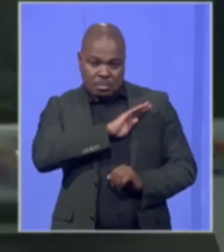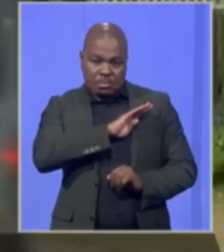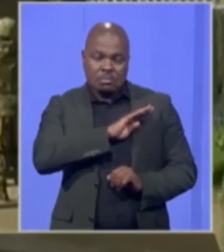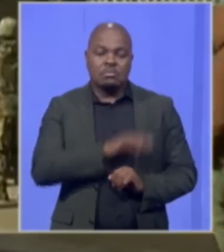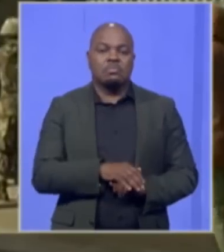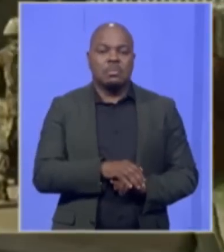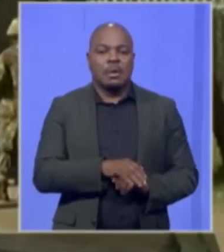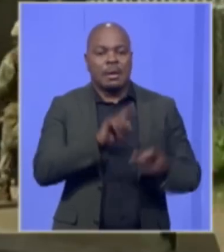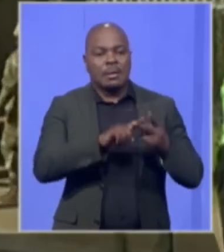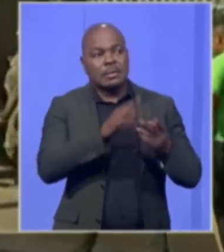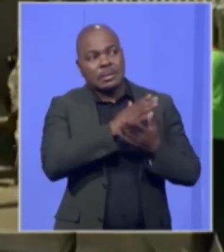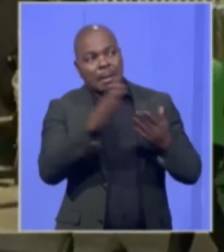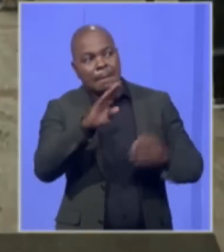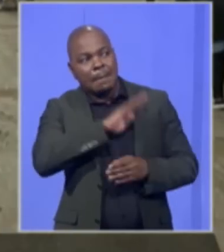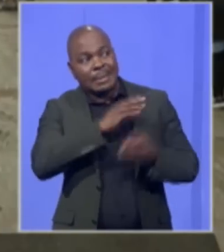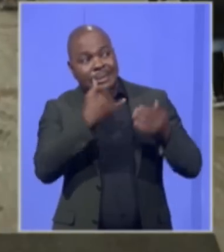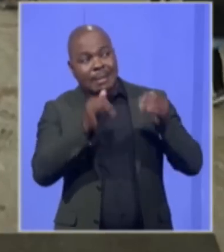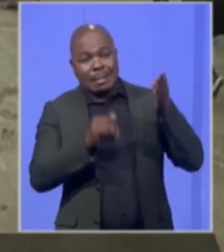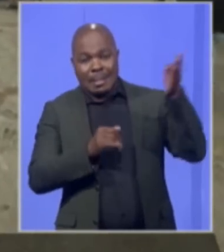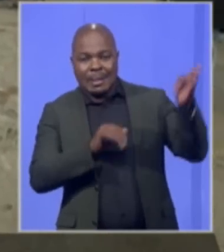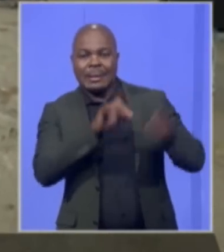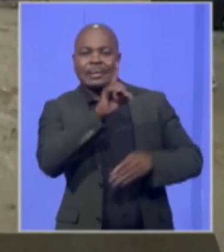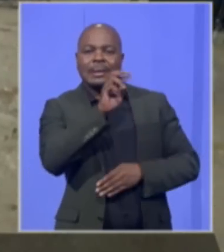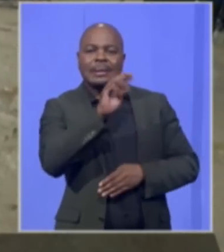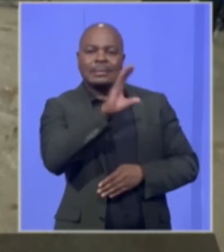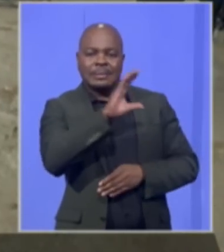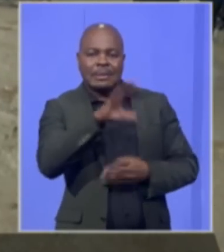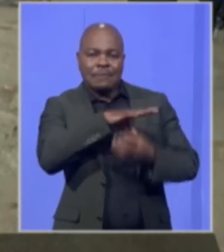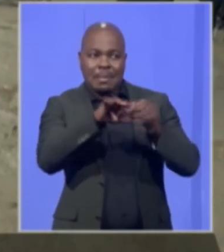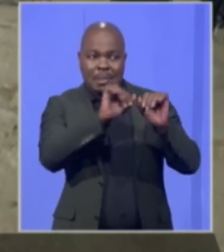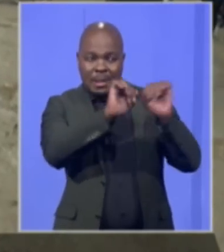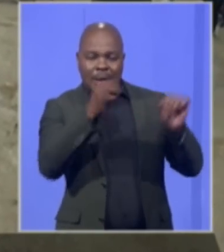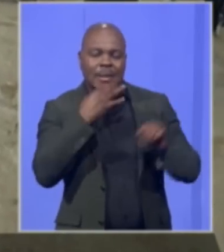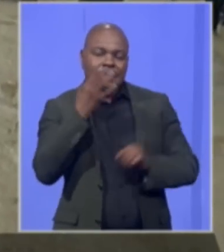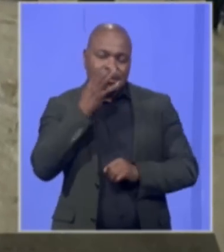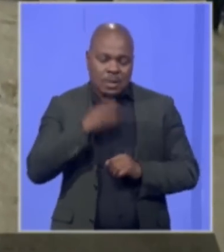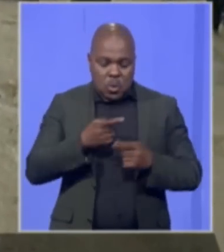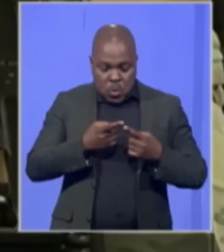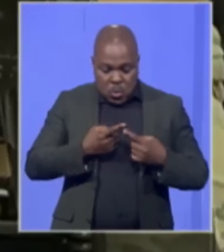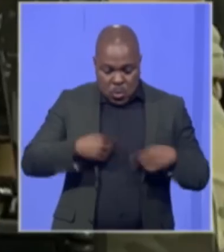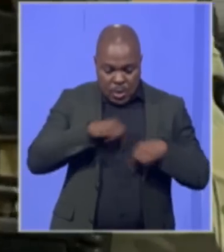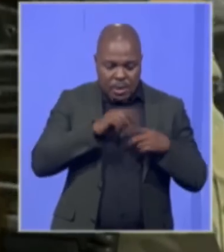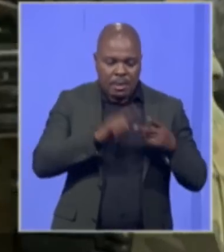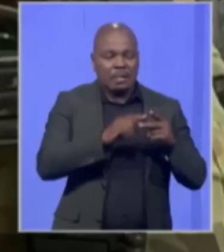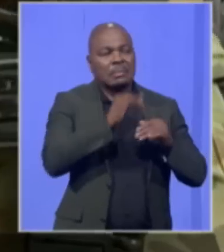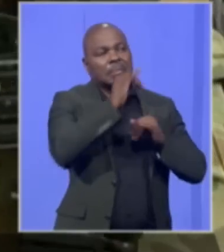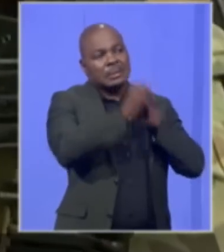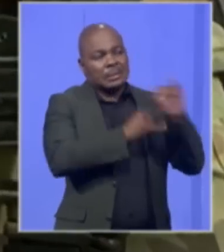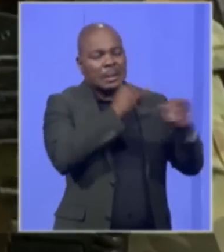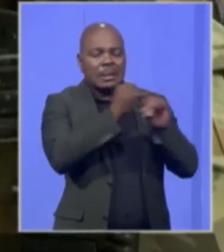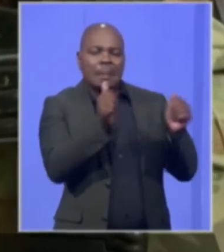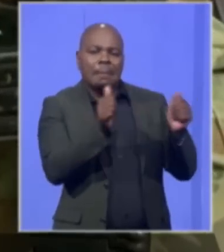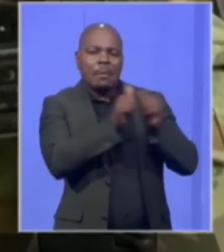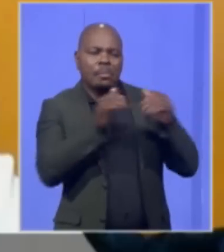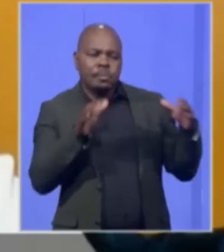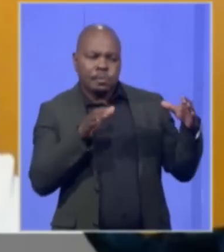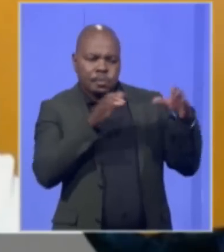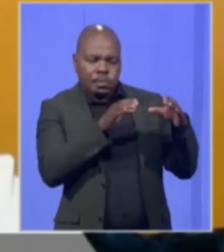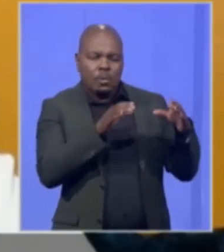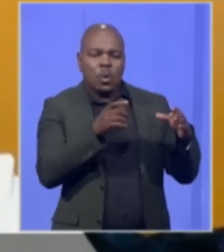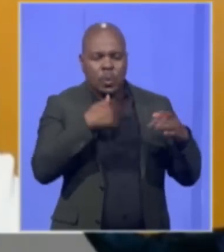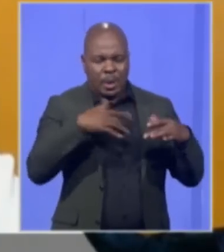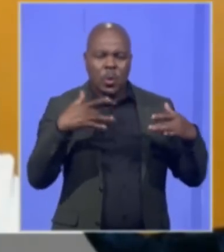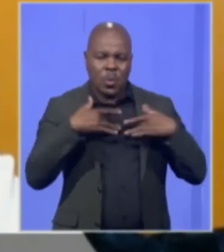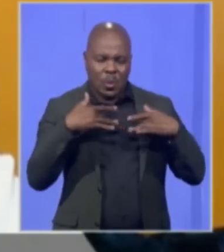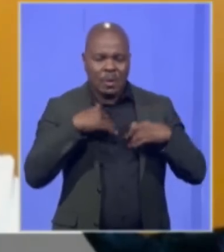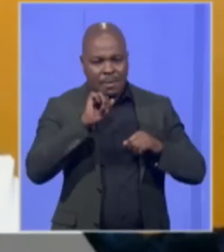still remaining behind to say the National Defence Force with its partners and international partners are very